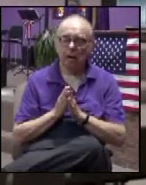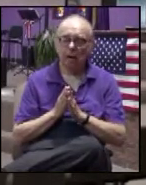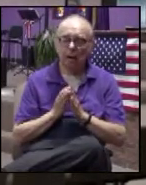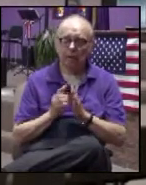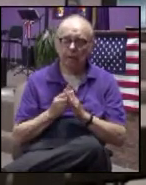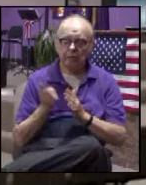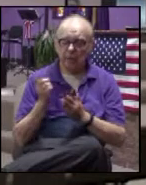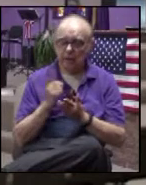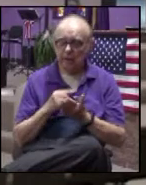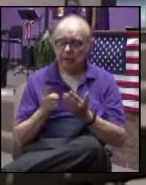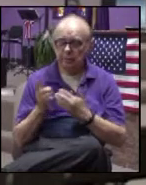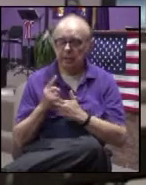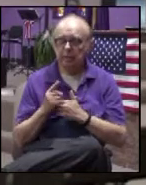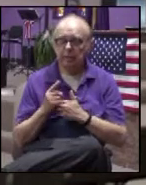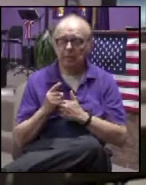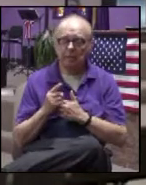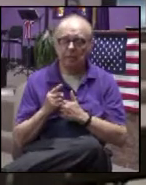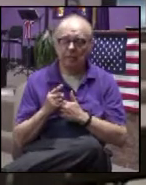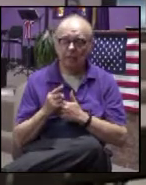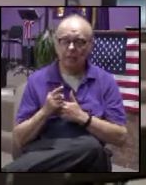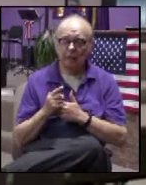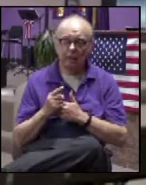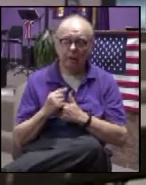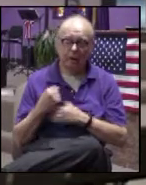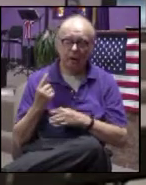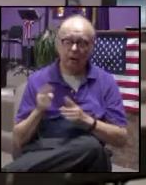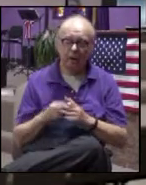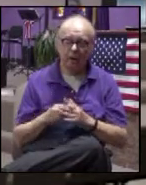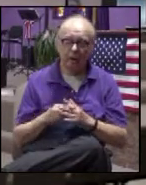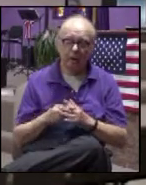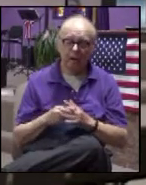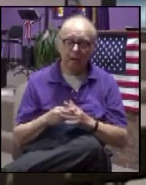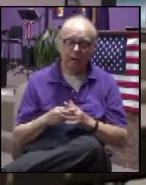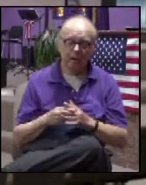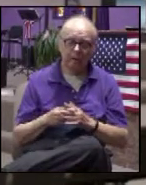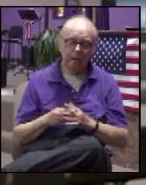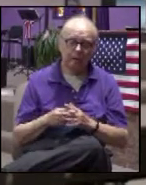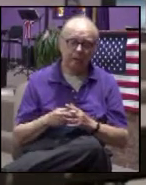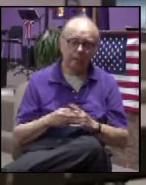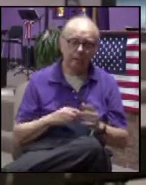starting next week, we're going to start rotating